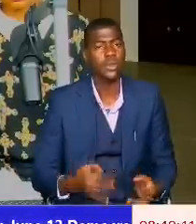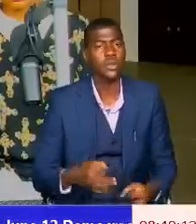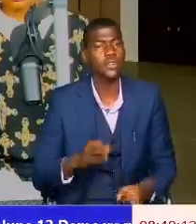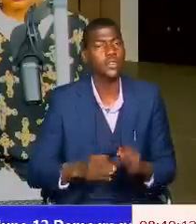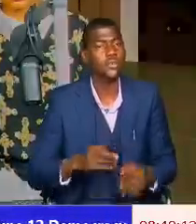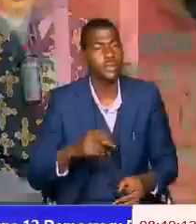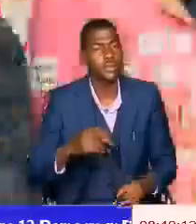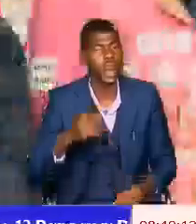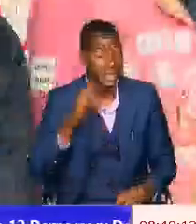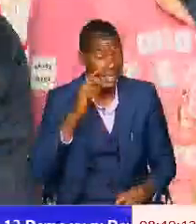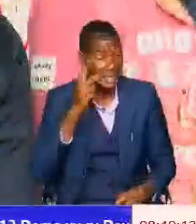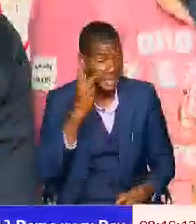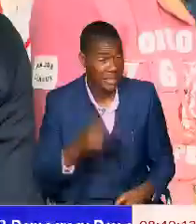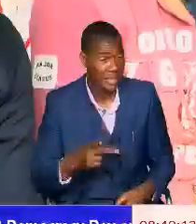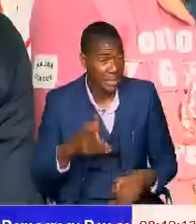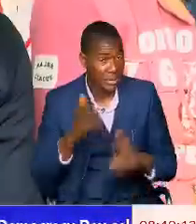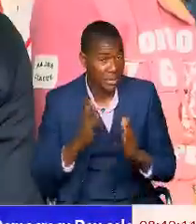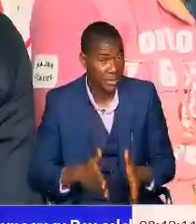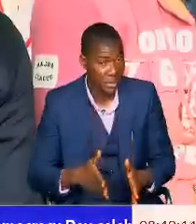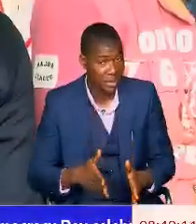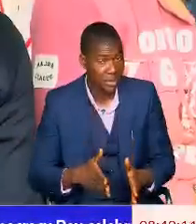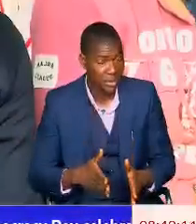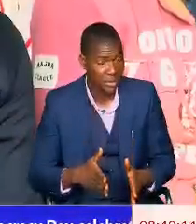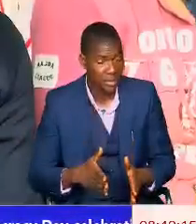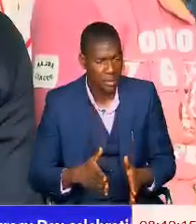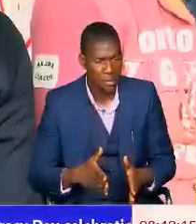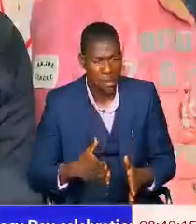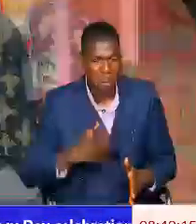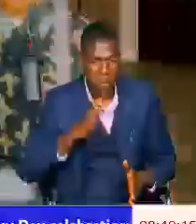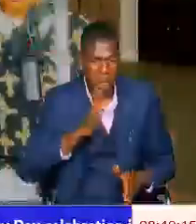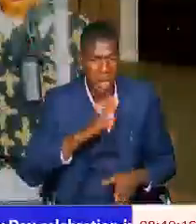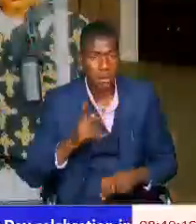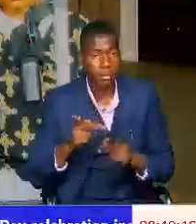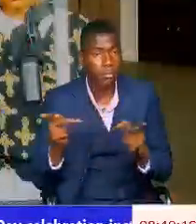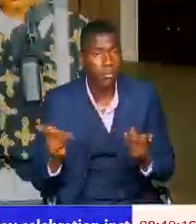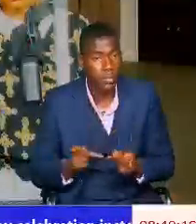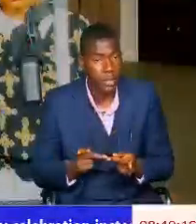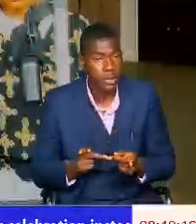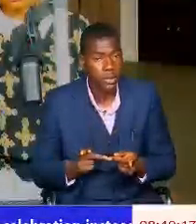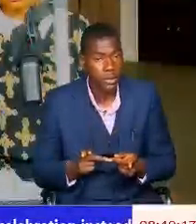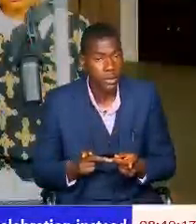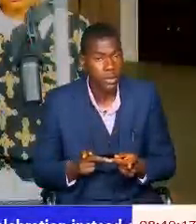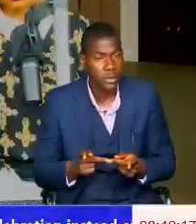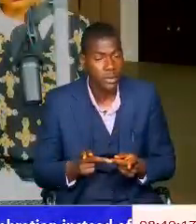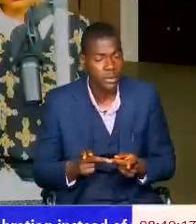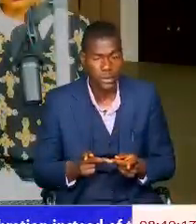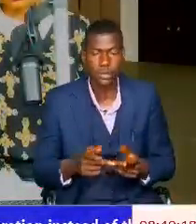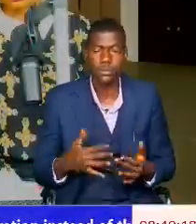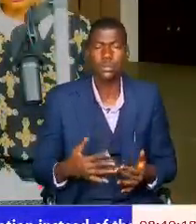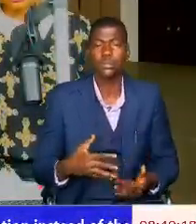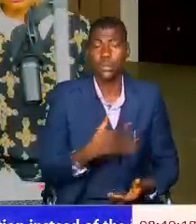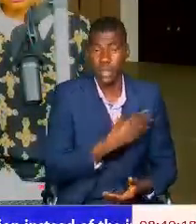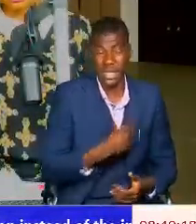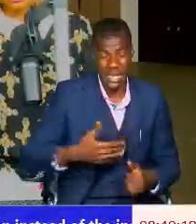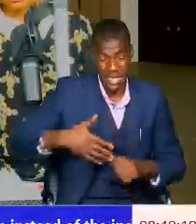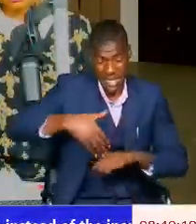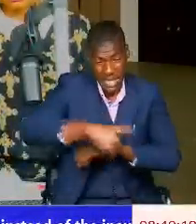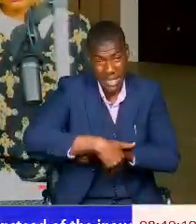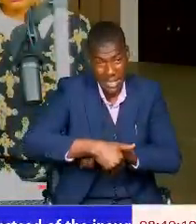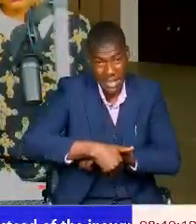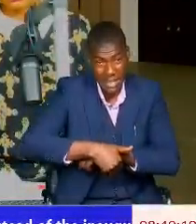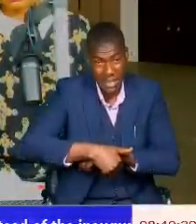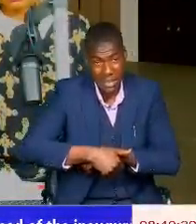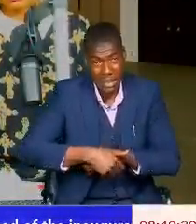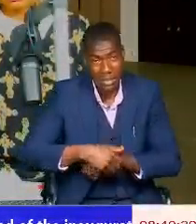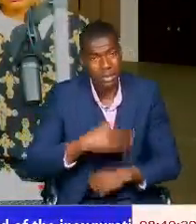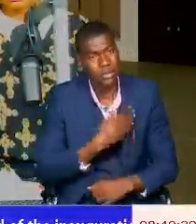bad location, night don't do. If it be saying a genuine case, if it not be genuine case, no stop